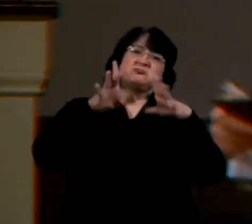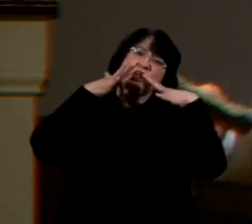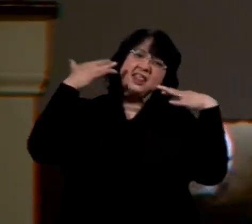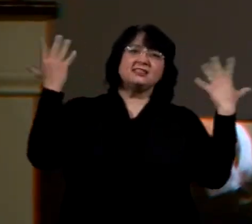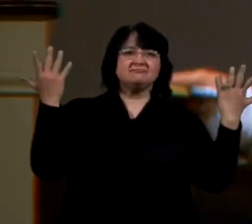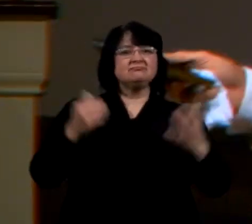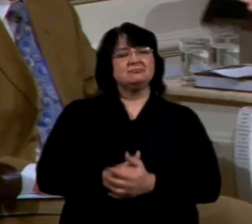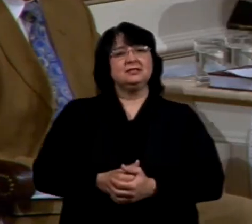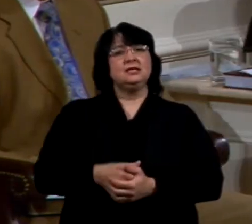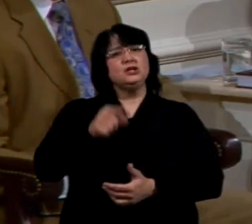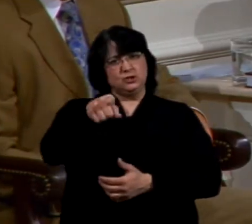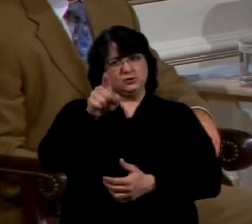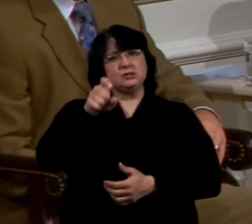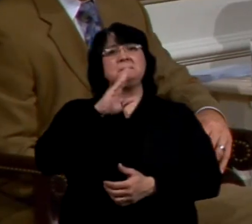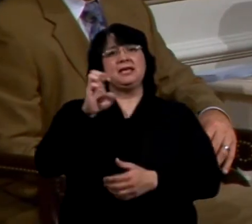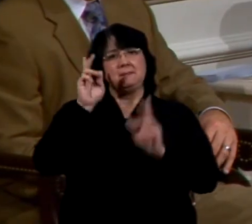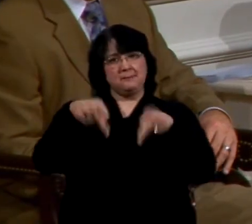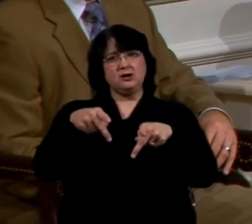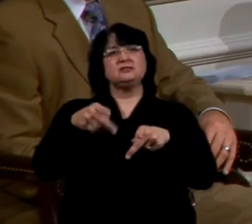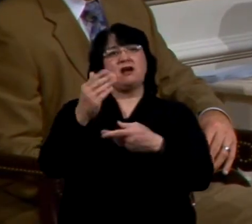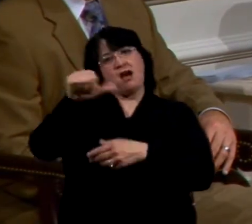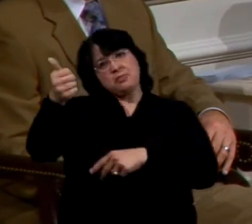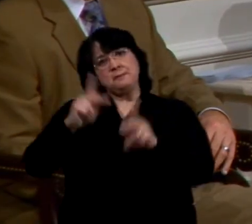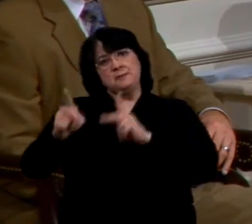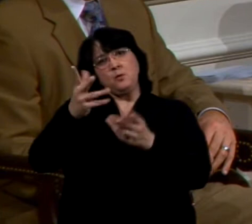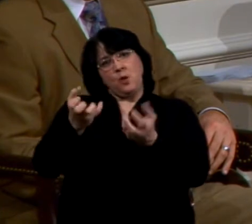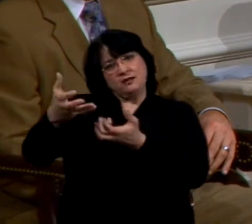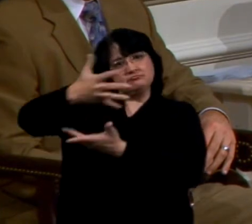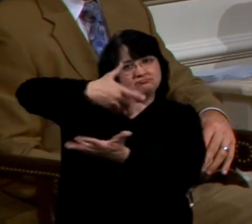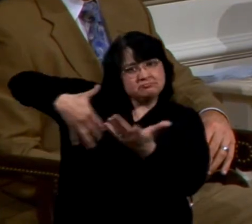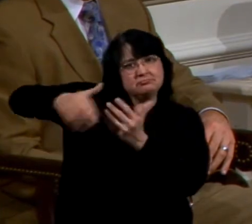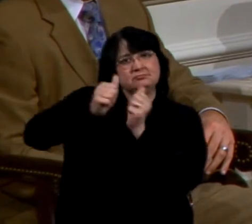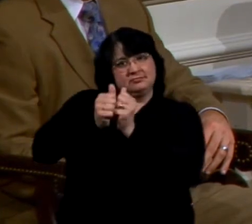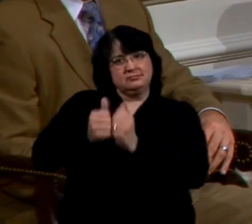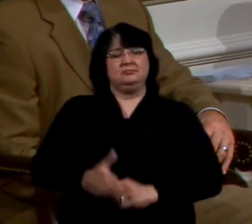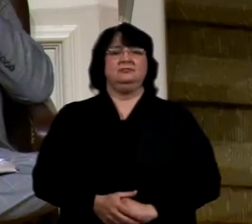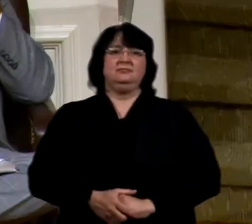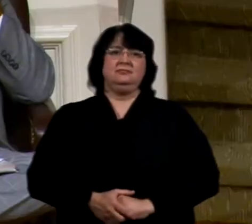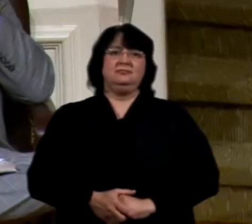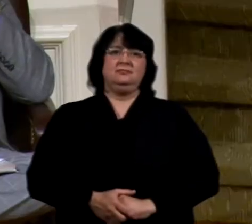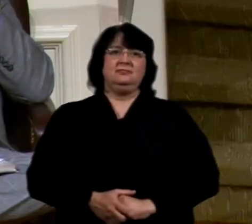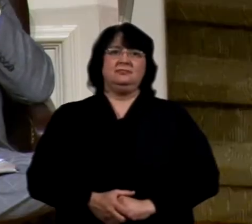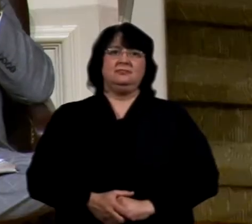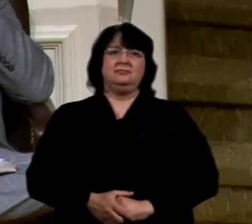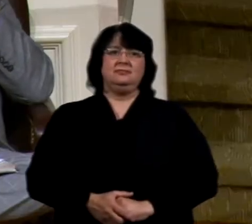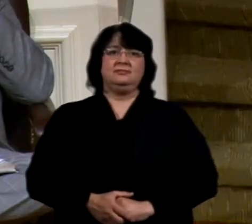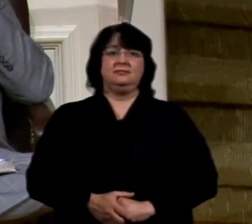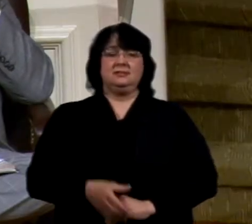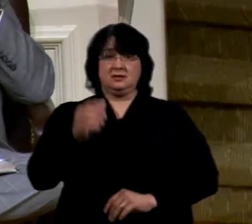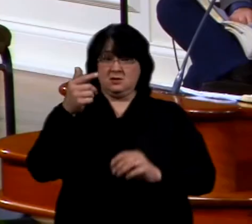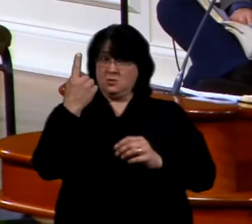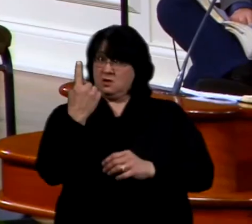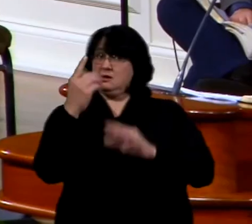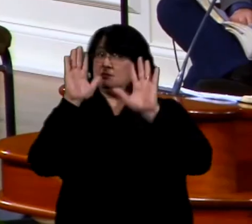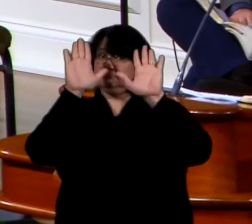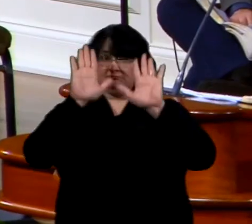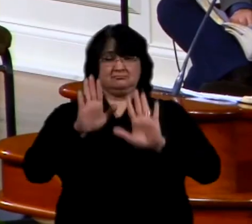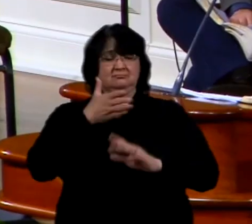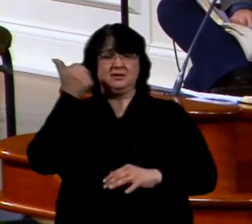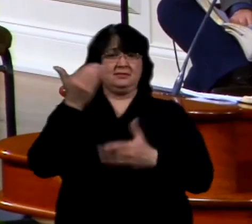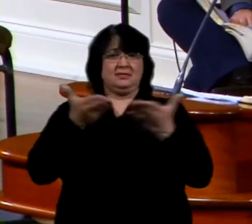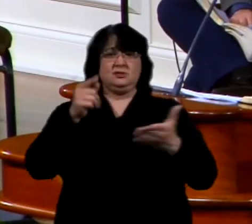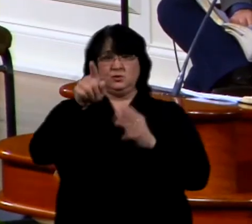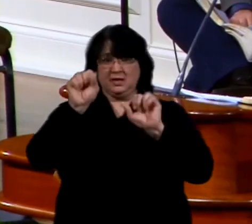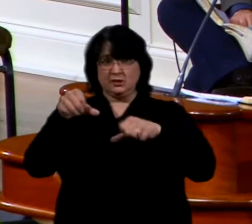Be a person someone wants to be around. One of the greatest things you will do is